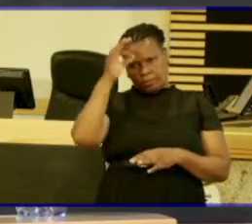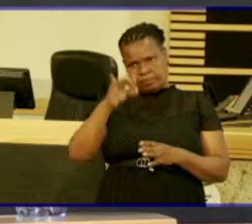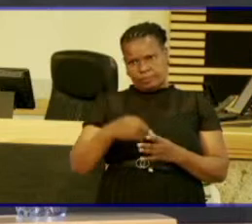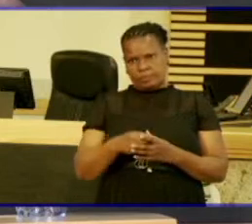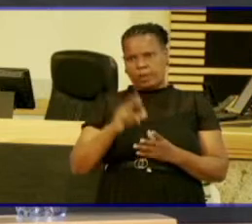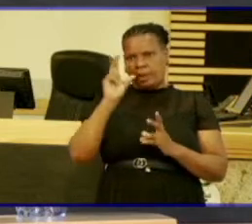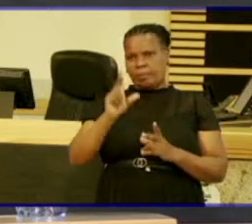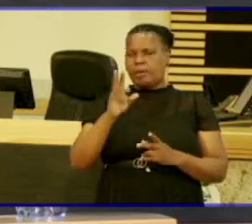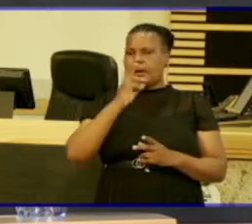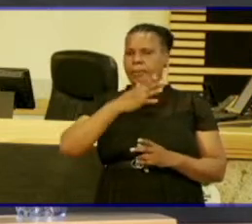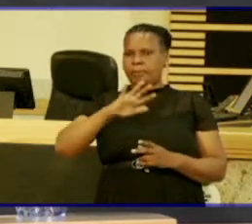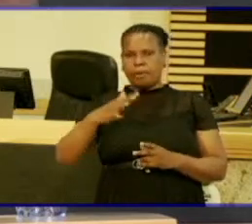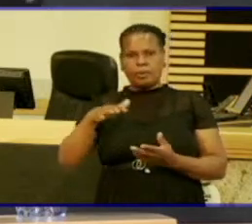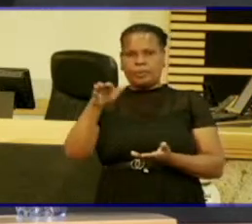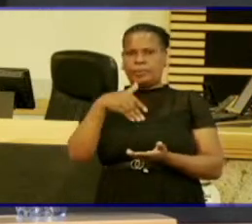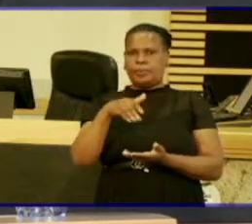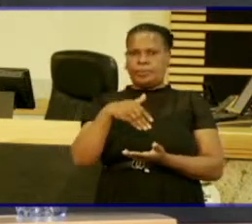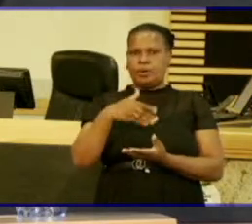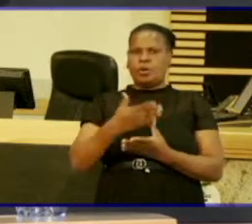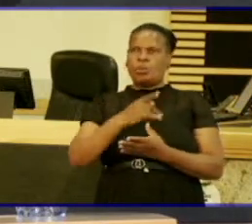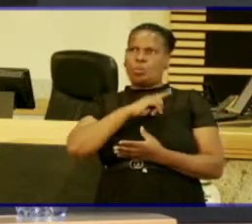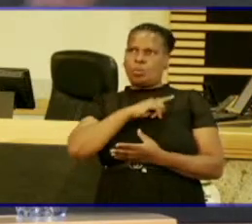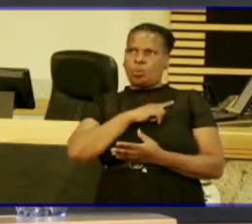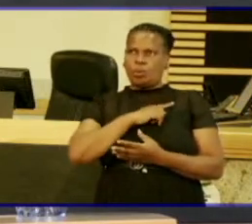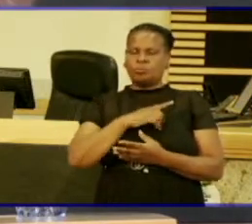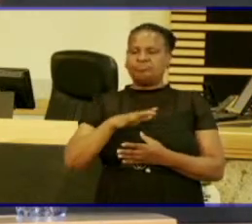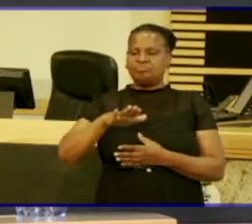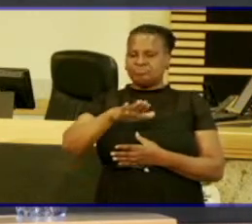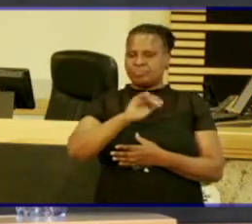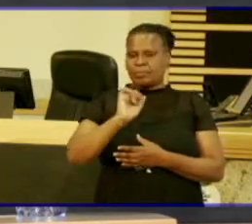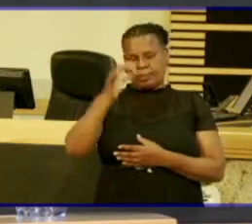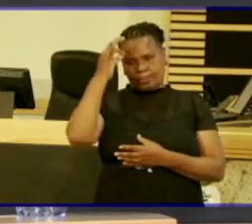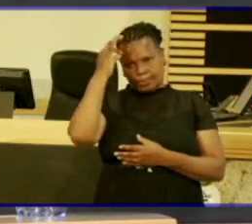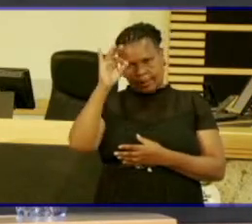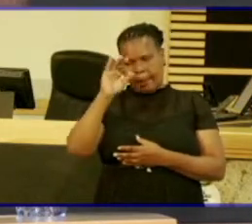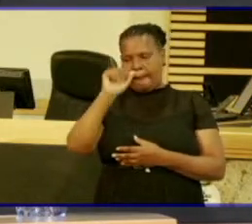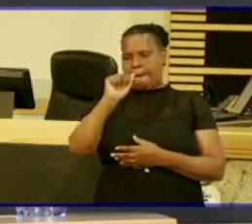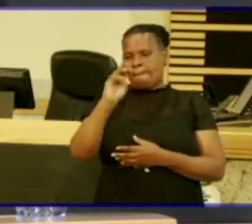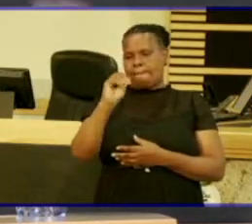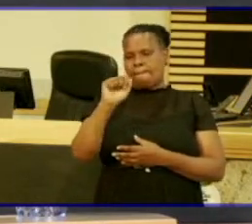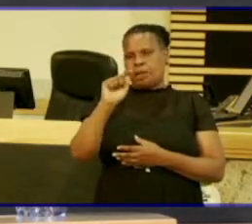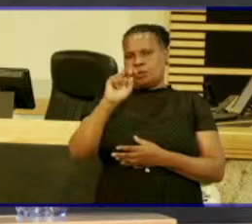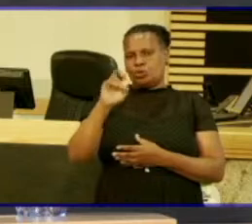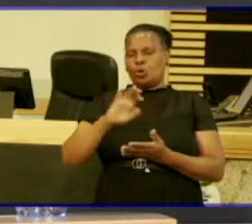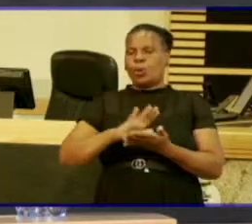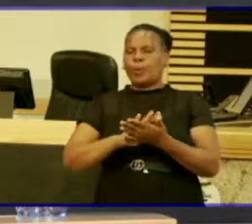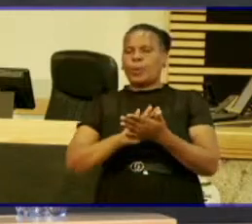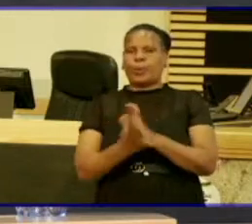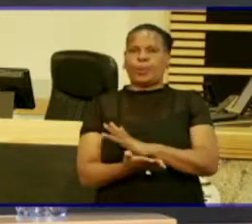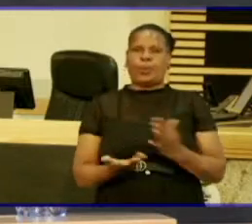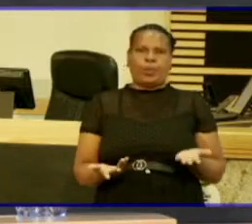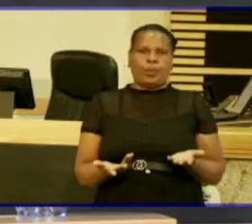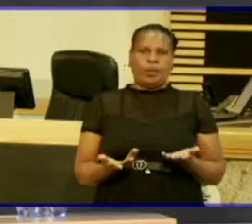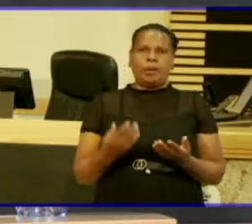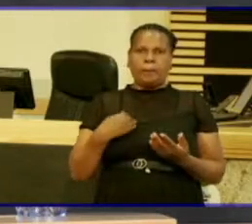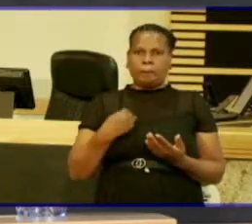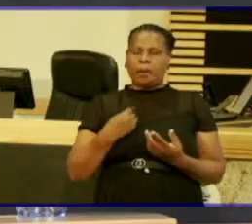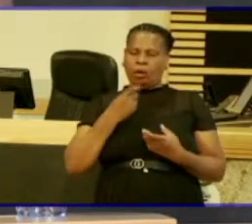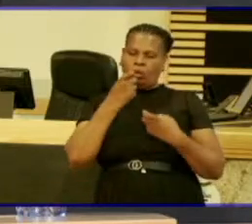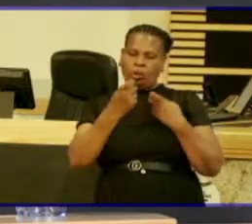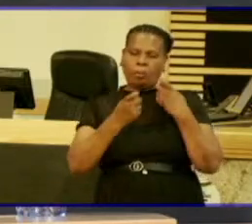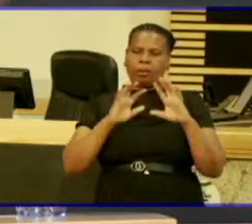Abantu abanamanzi kwiindawo ezininzi kuba infrastructure kahulumente ko amathole ibidistroywe ngabasebenzi bekhalazela amalungelo